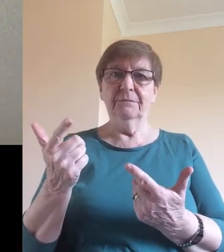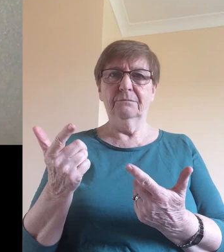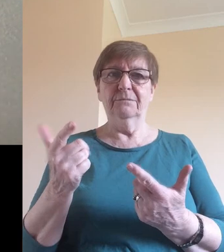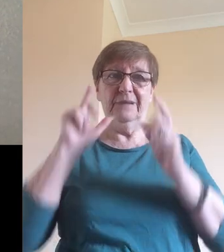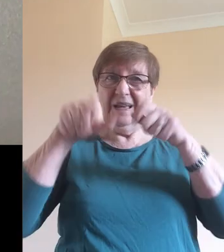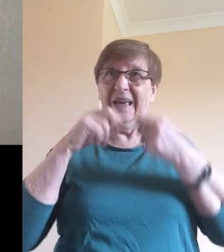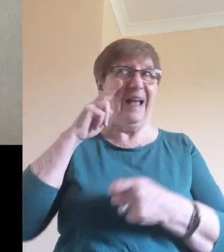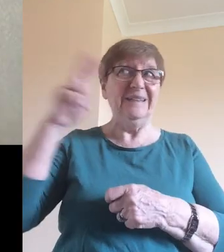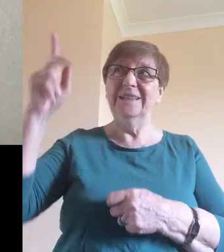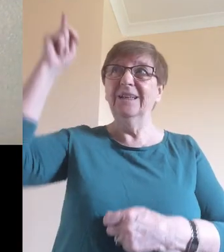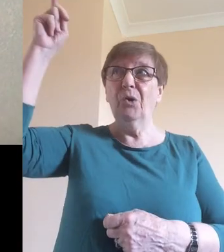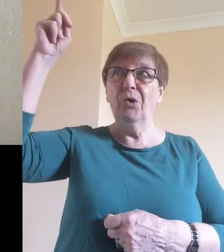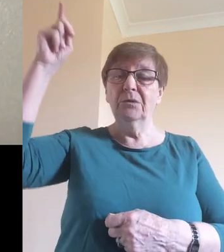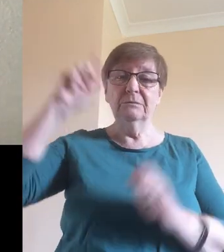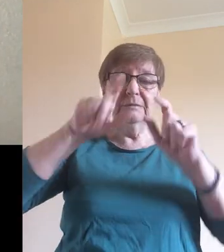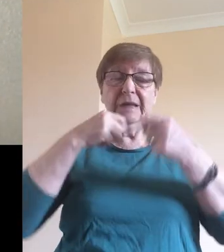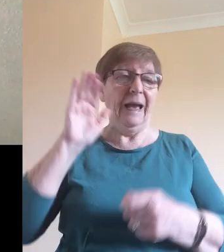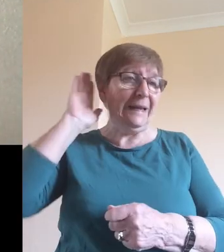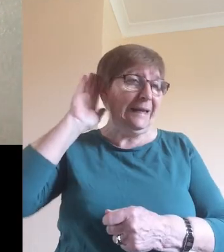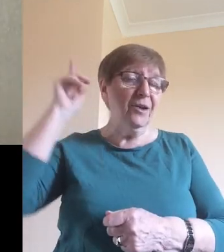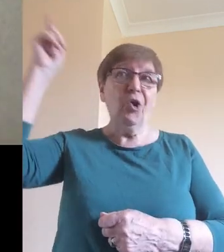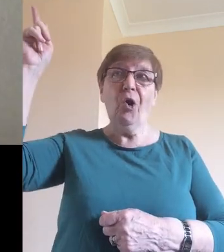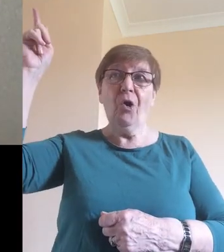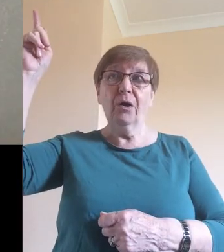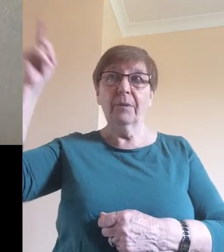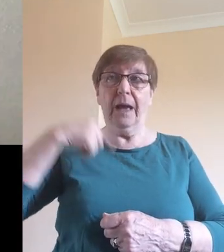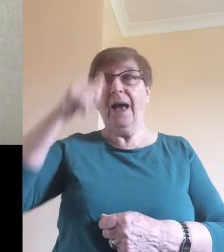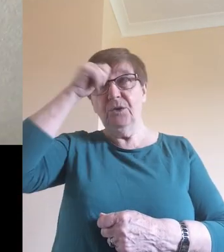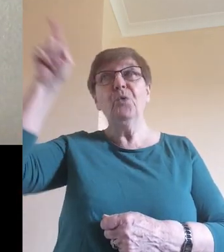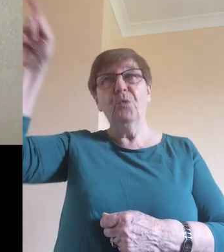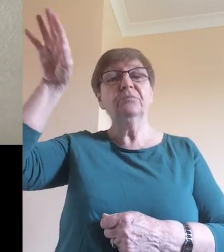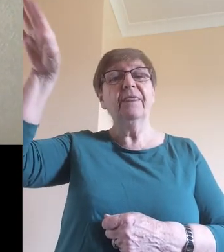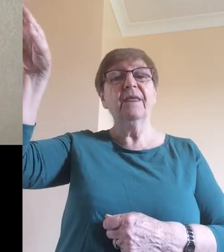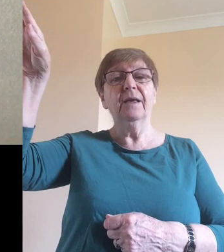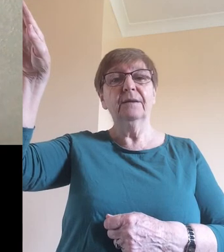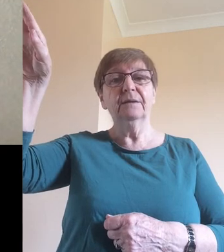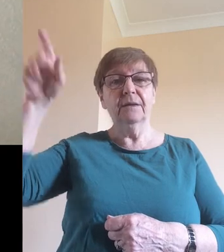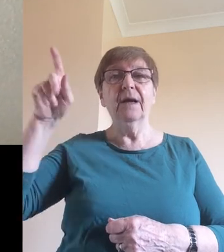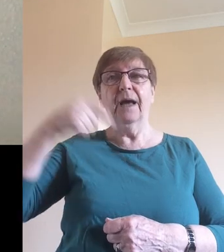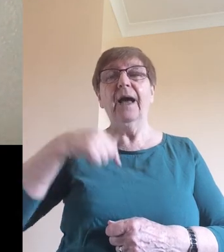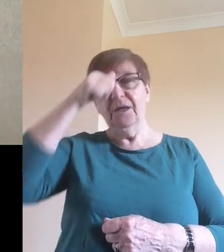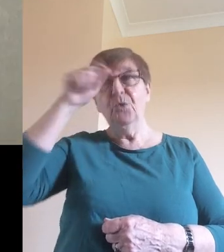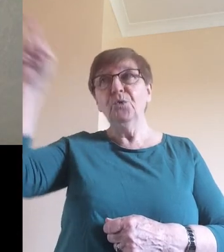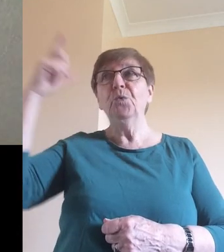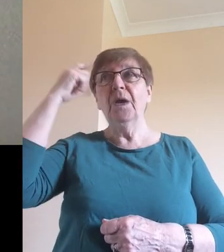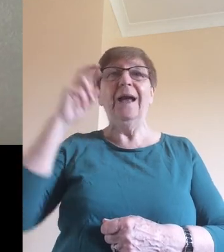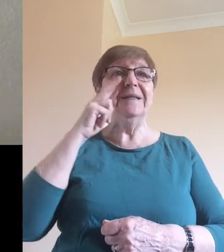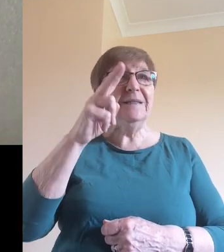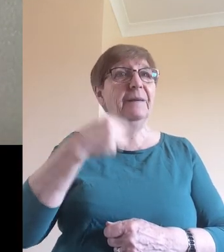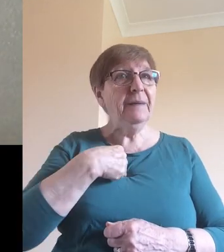Can't see you or hear you, but I know you're there. I know you can see and hear me.